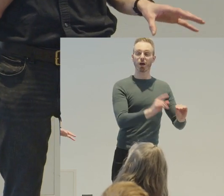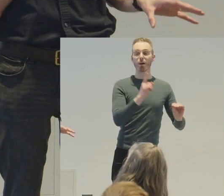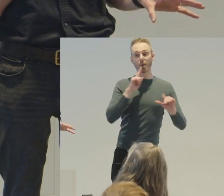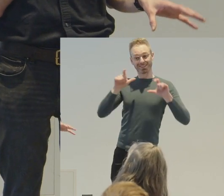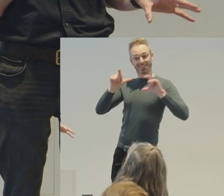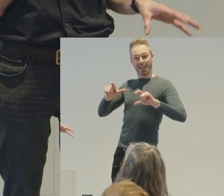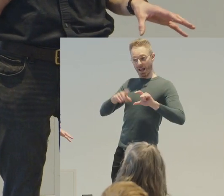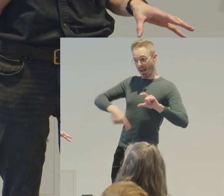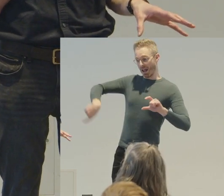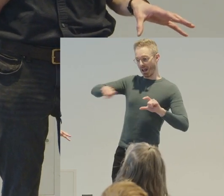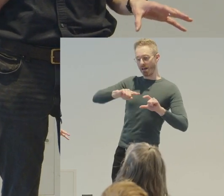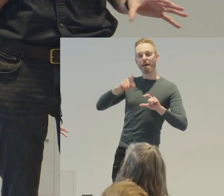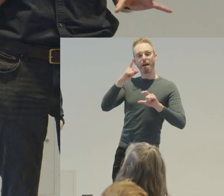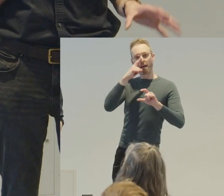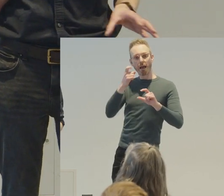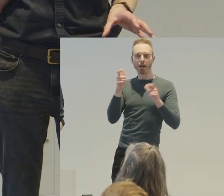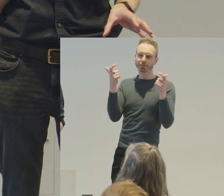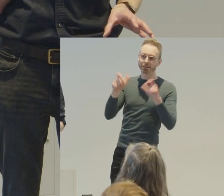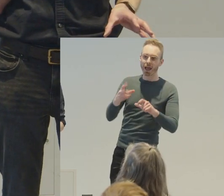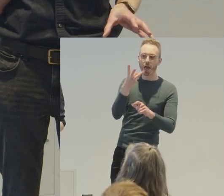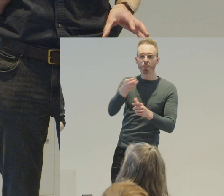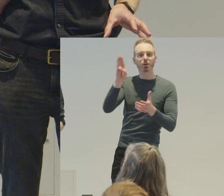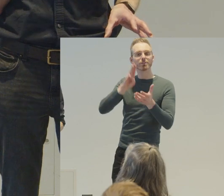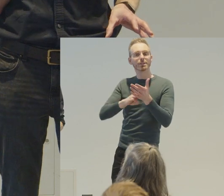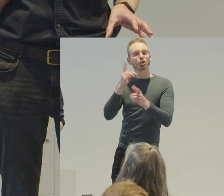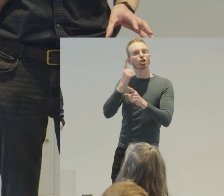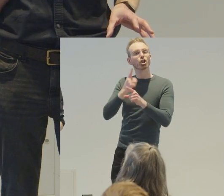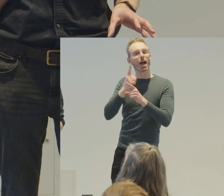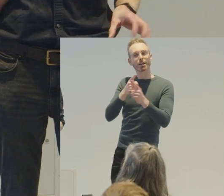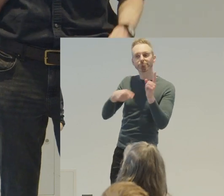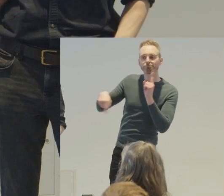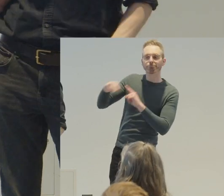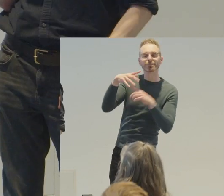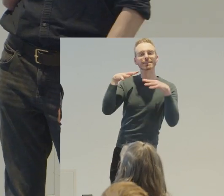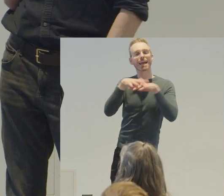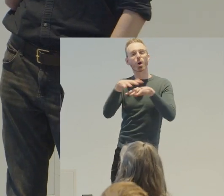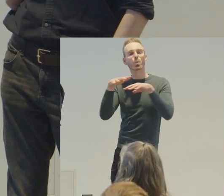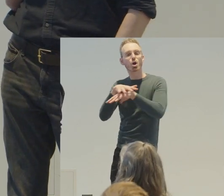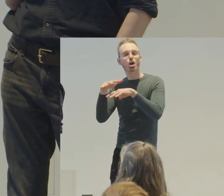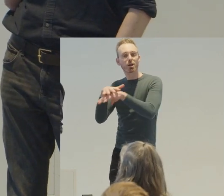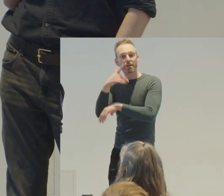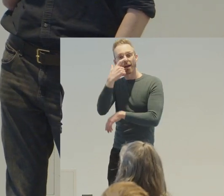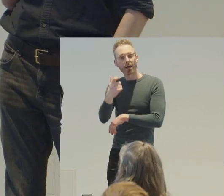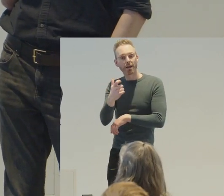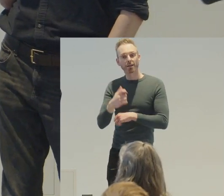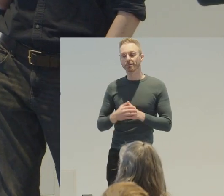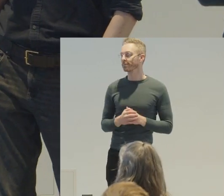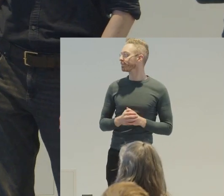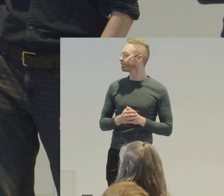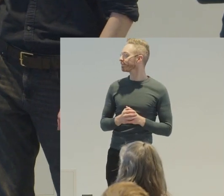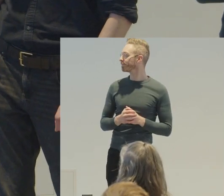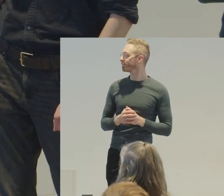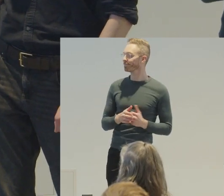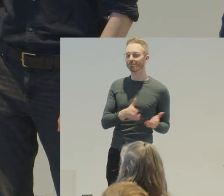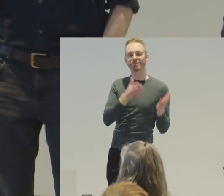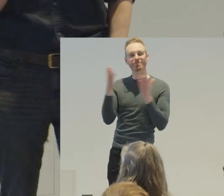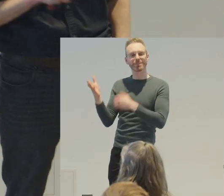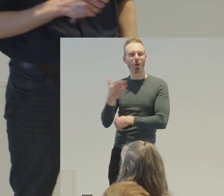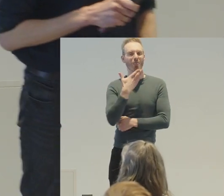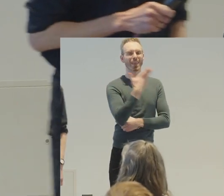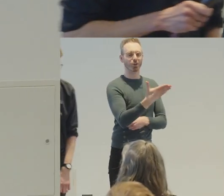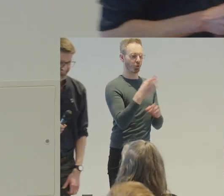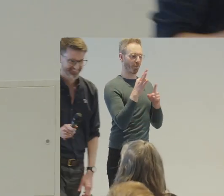free to stay and chat with us for another half hour or so if you want to. I think that's everything. I will hand back to you. Thank you very much,